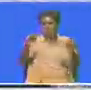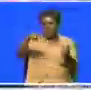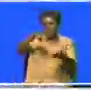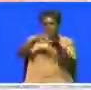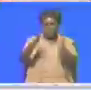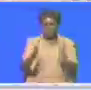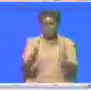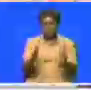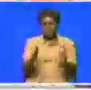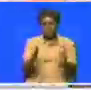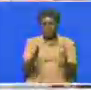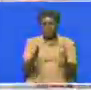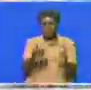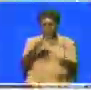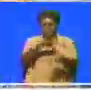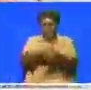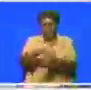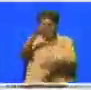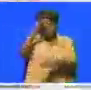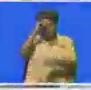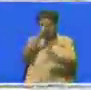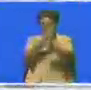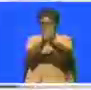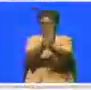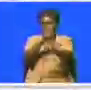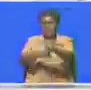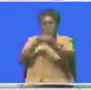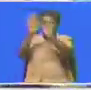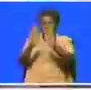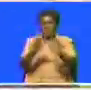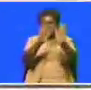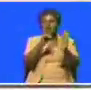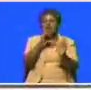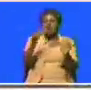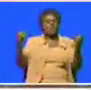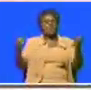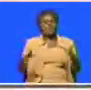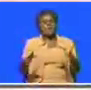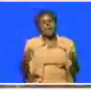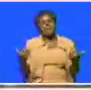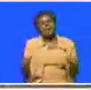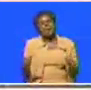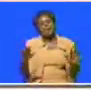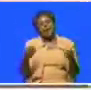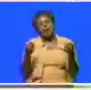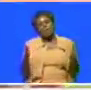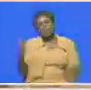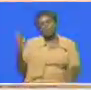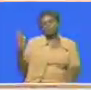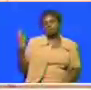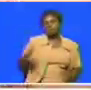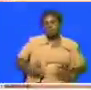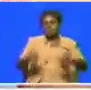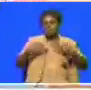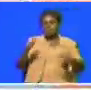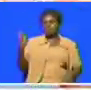candidates often receive state security during their campaigns. It is not yet clear, however, how many bodyguards Raila Odinga